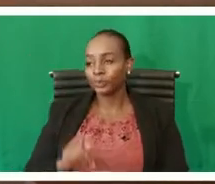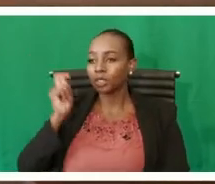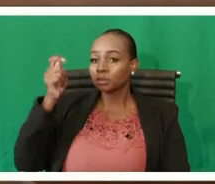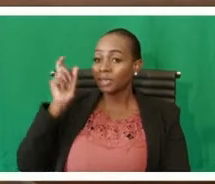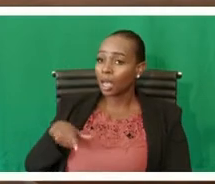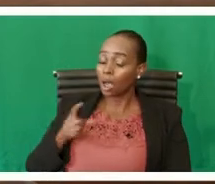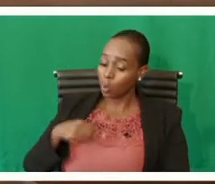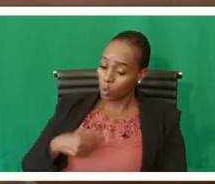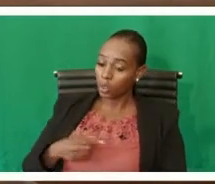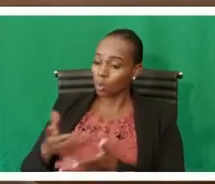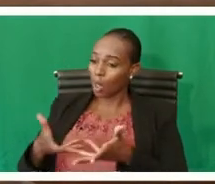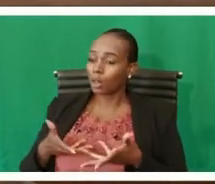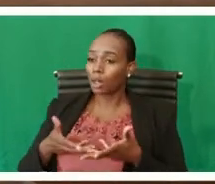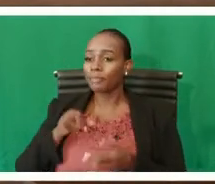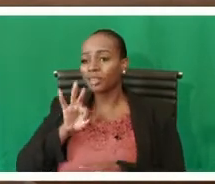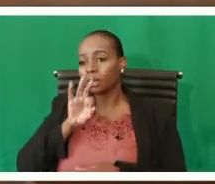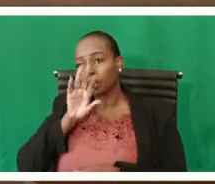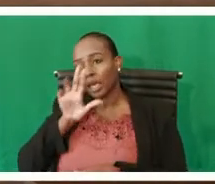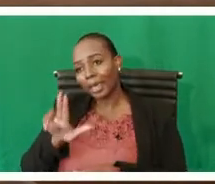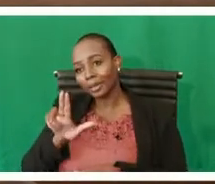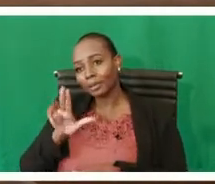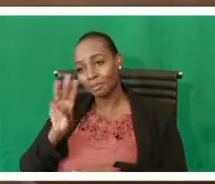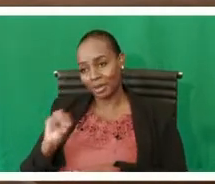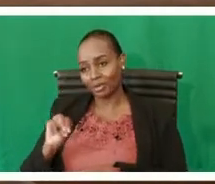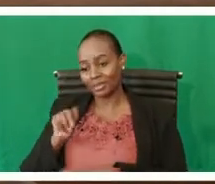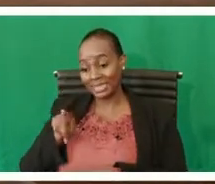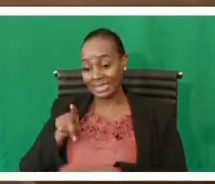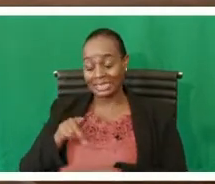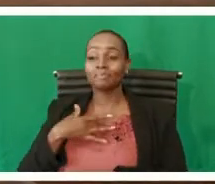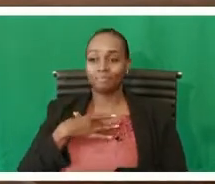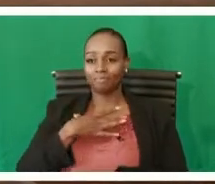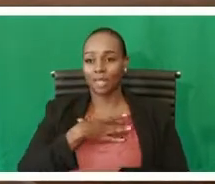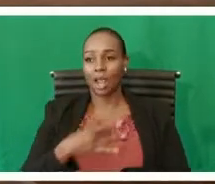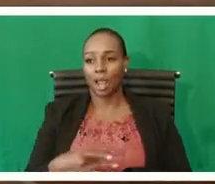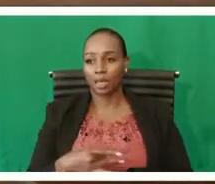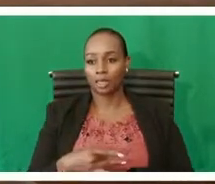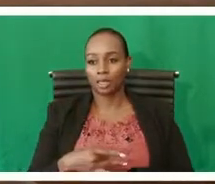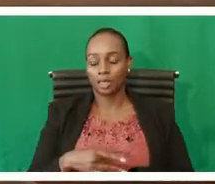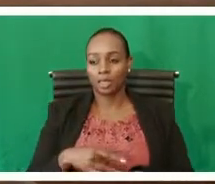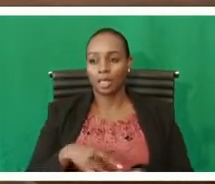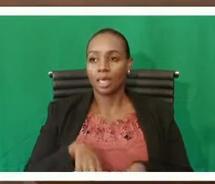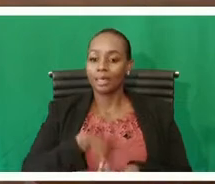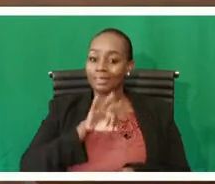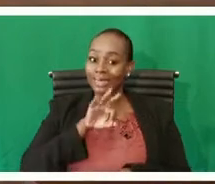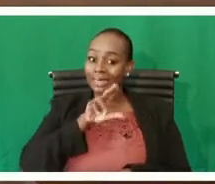38 million, this one I like, we welcome the